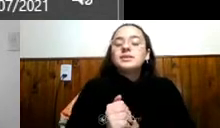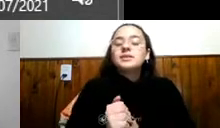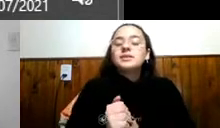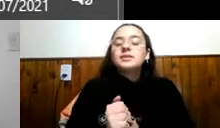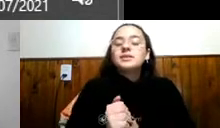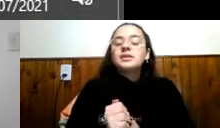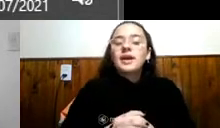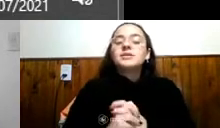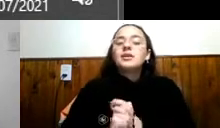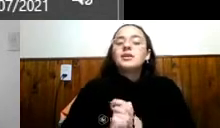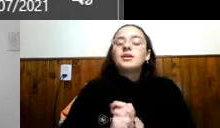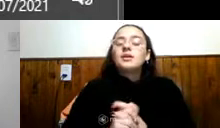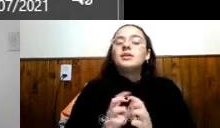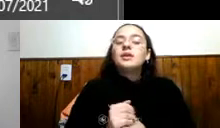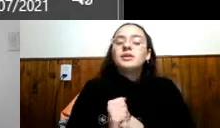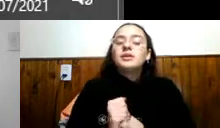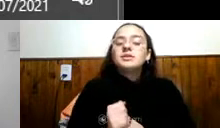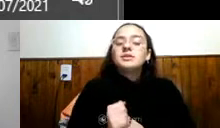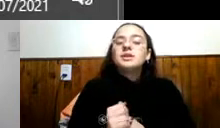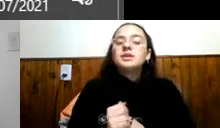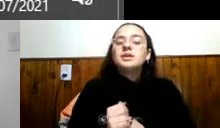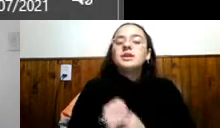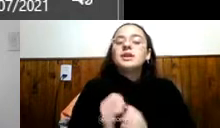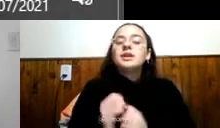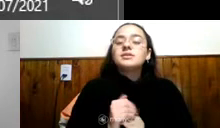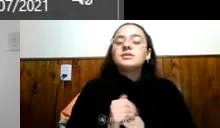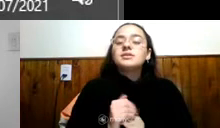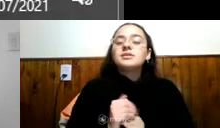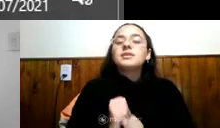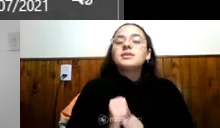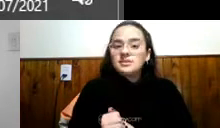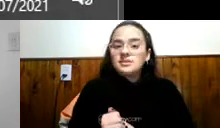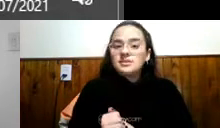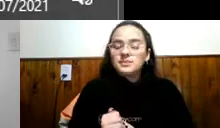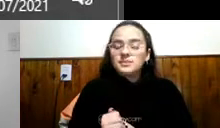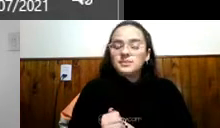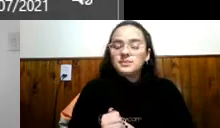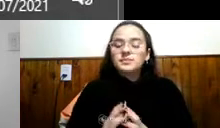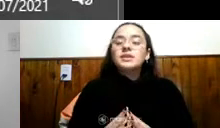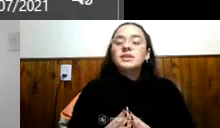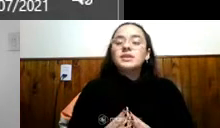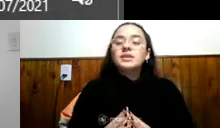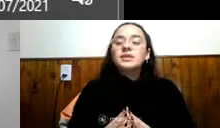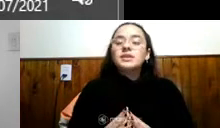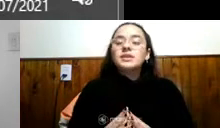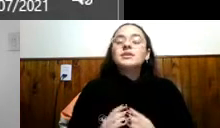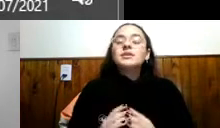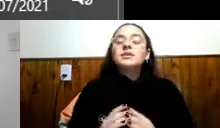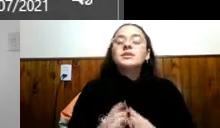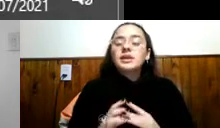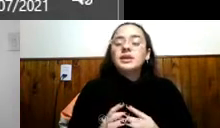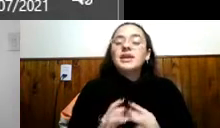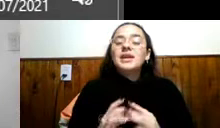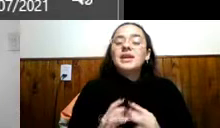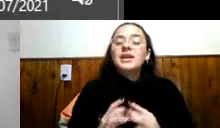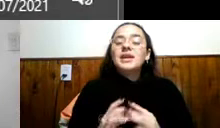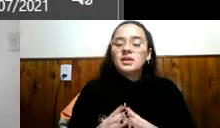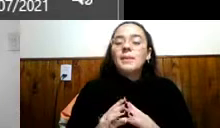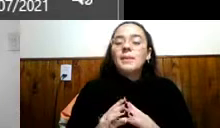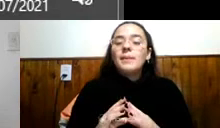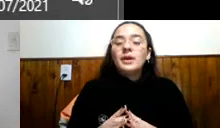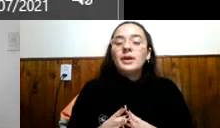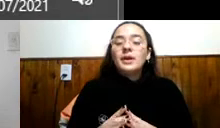education in Canada is based in critical thinking skills. This is very interesting to me